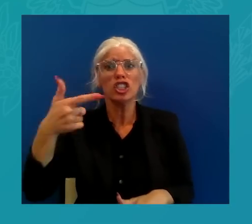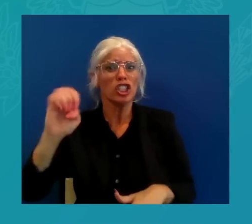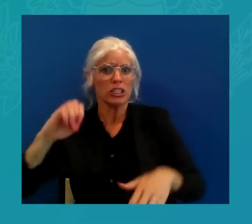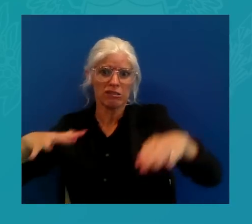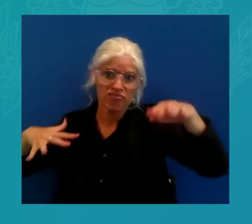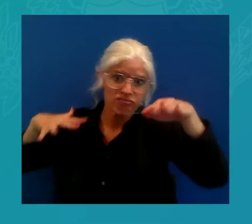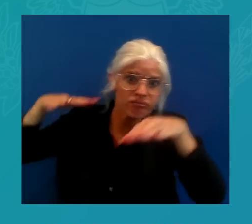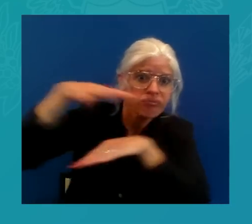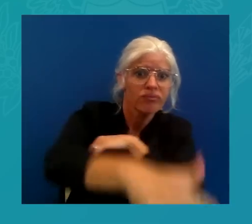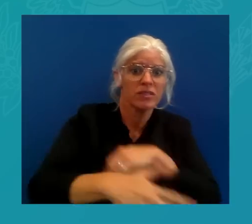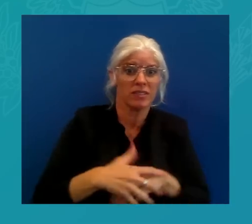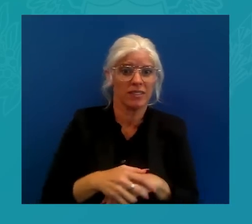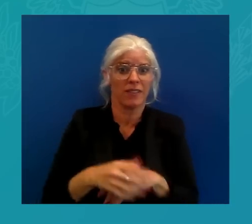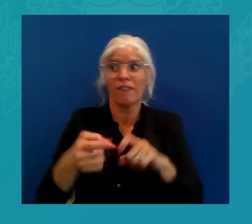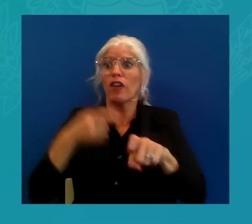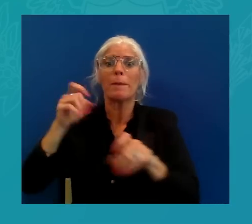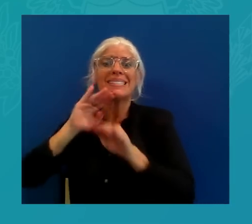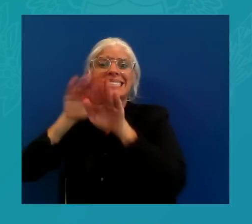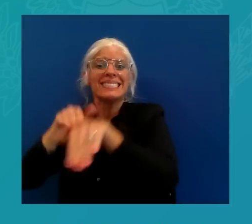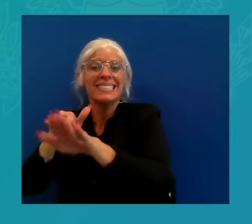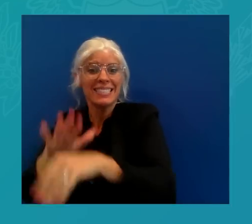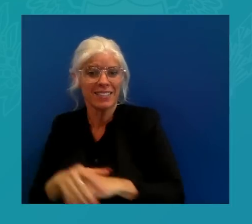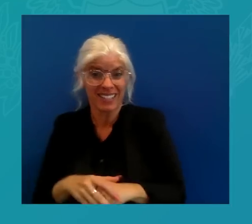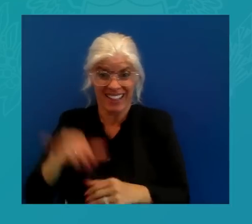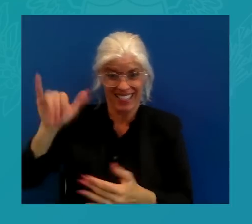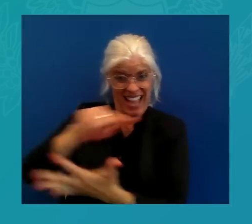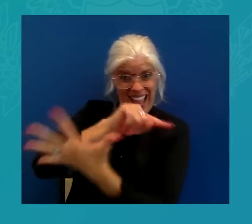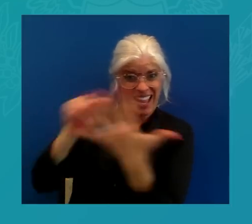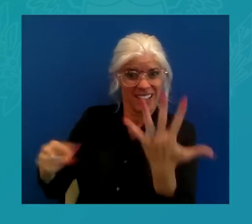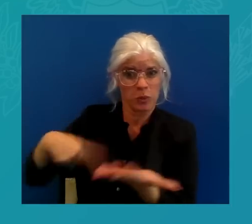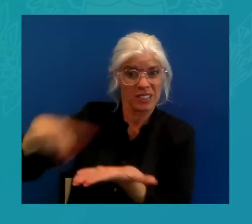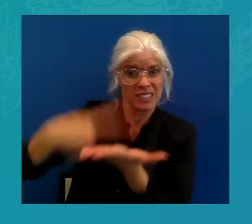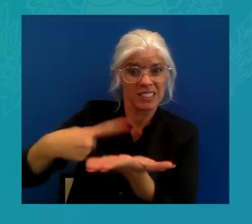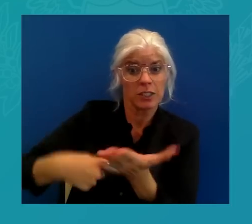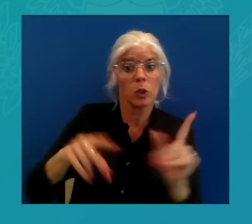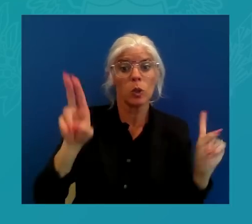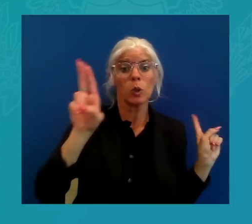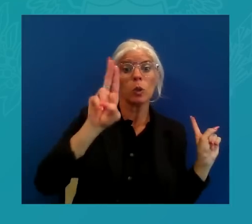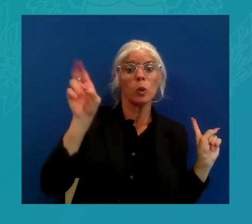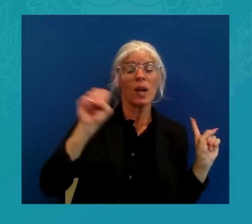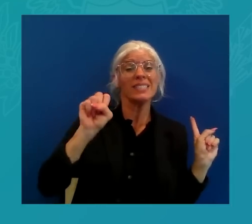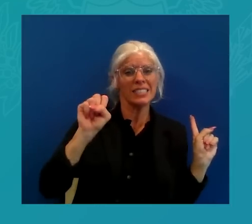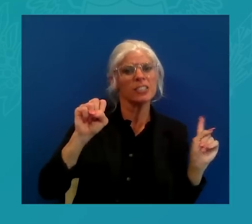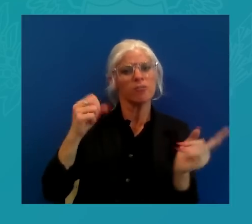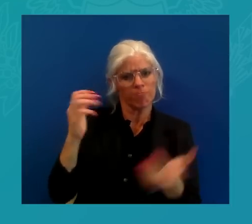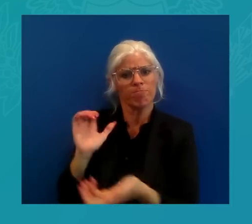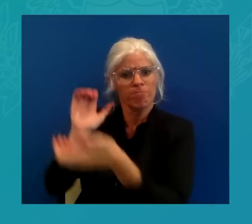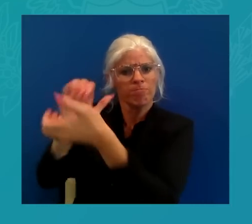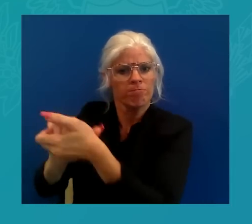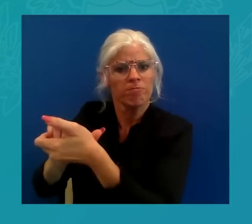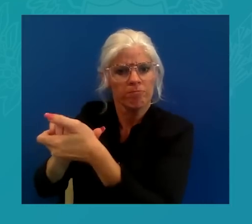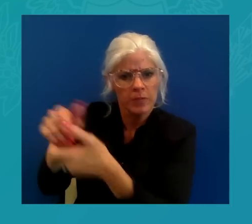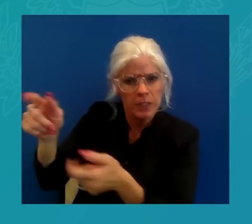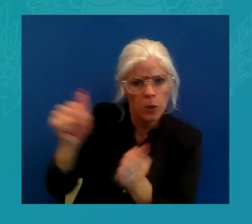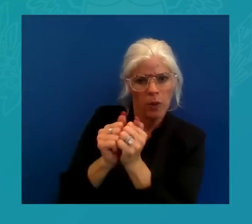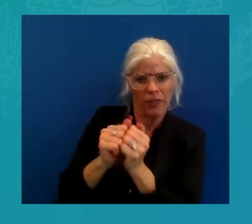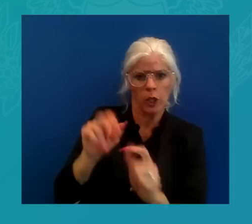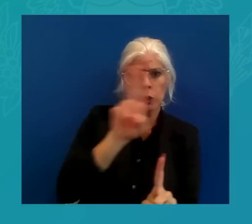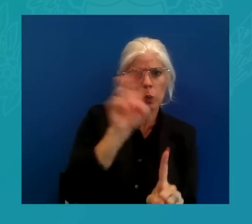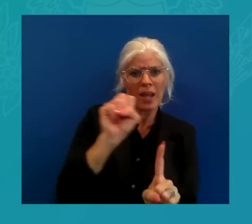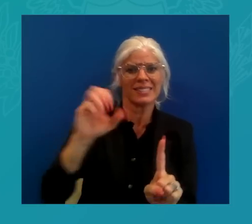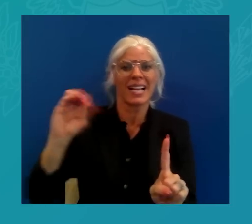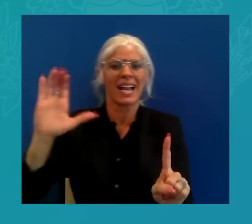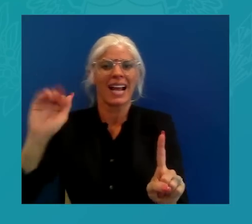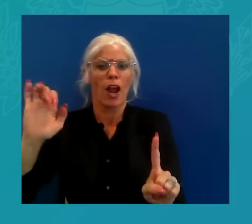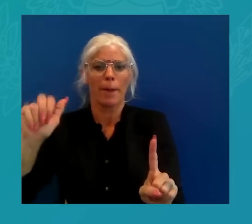These discussions resulted in the launch of our U.S. Caribbean Partnership to address the climate crisis, or